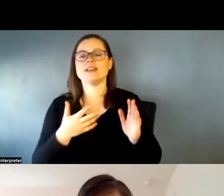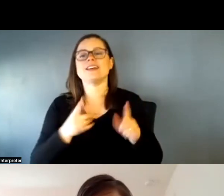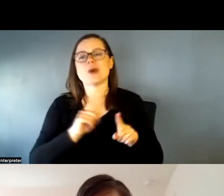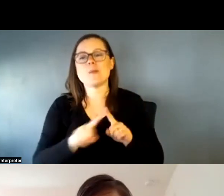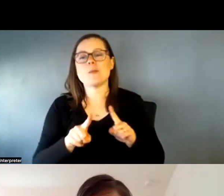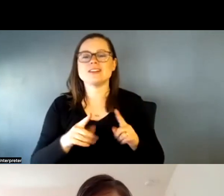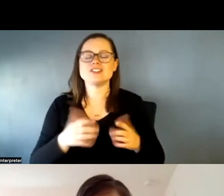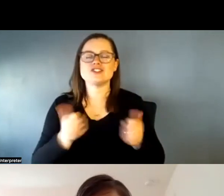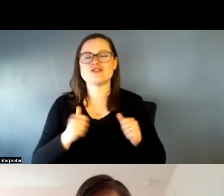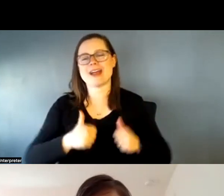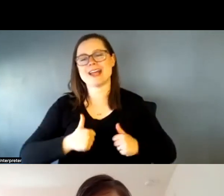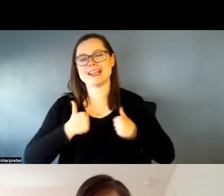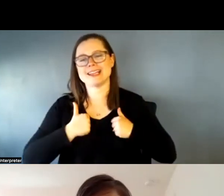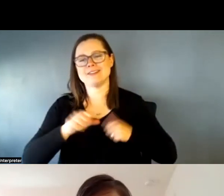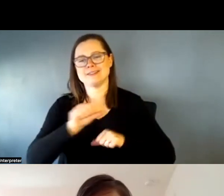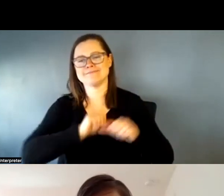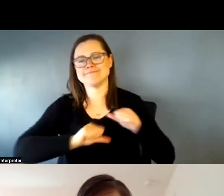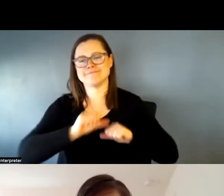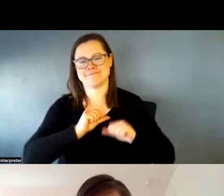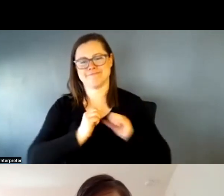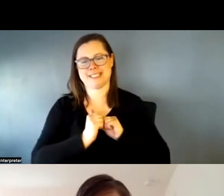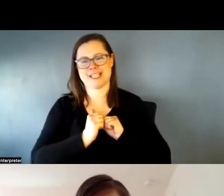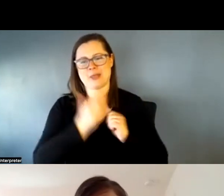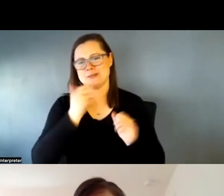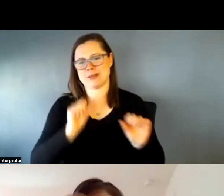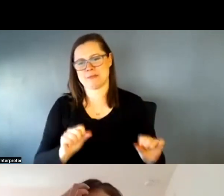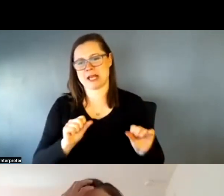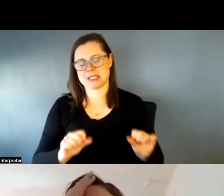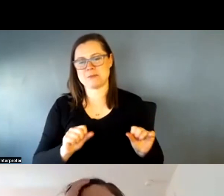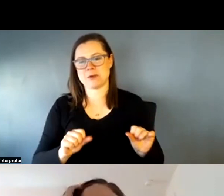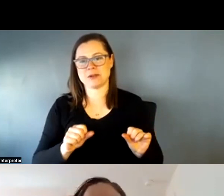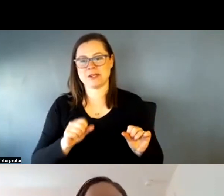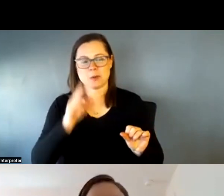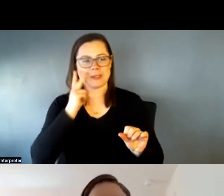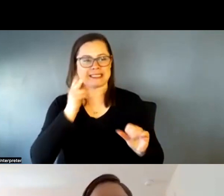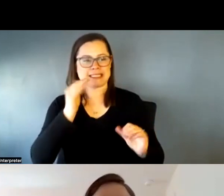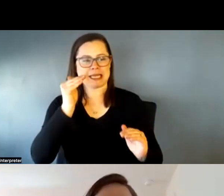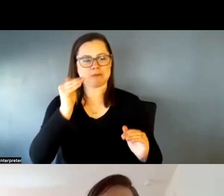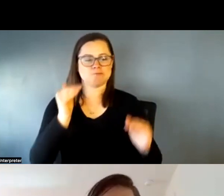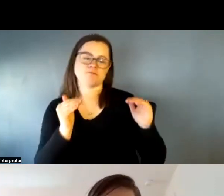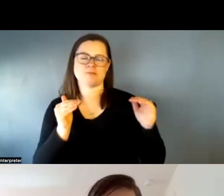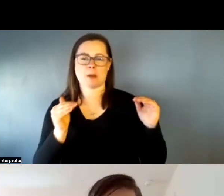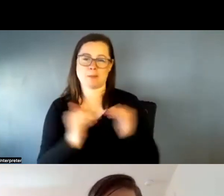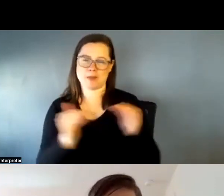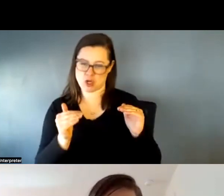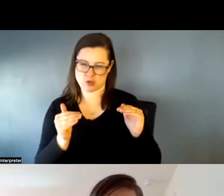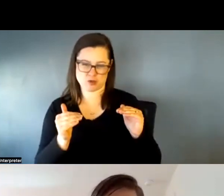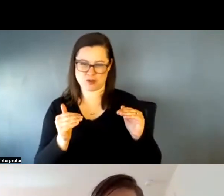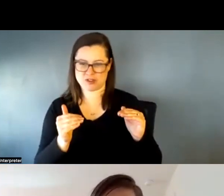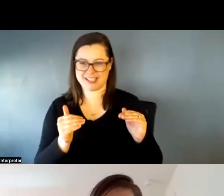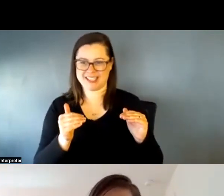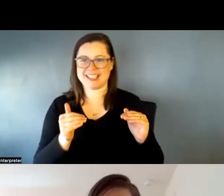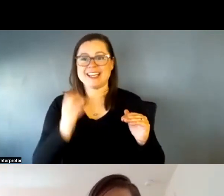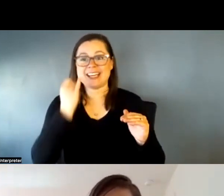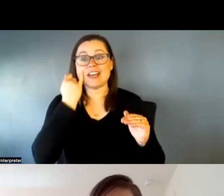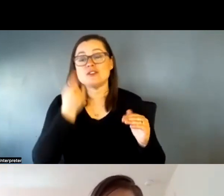the world they live in, and that we should also see them as peers, even if we don't want to encourage them and build houses